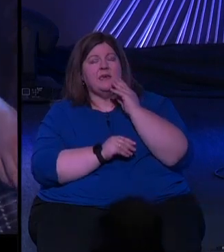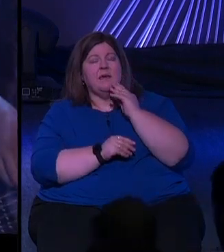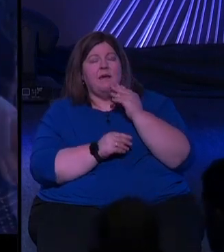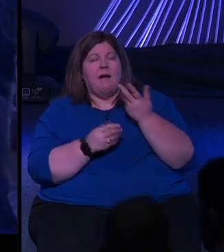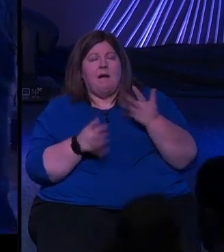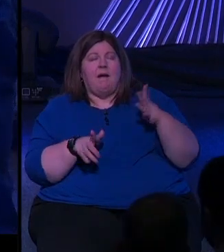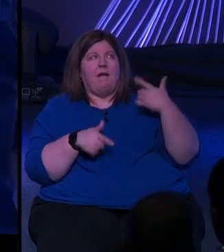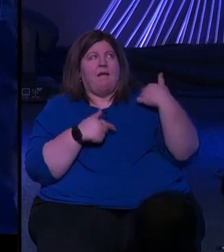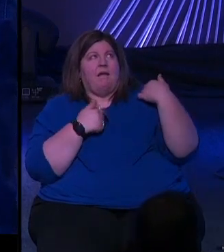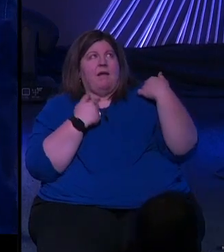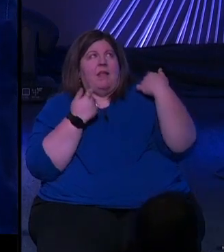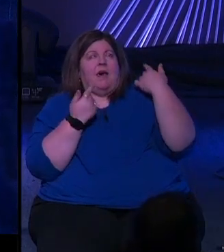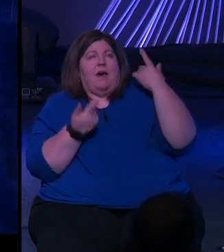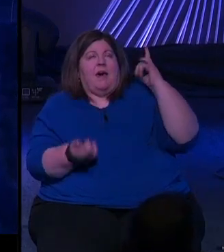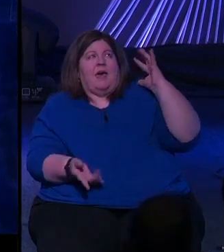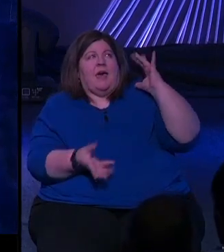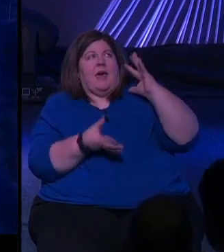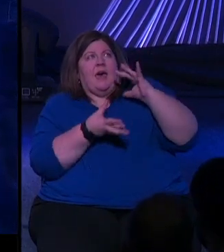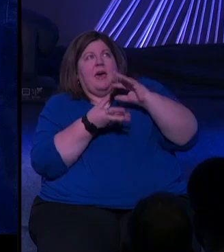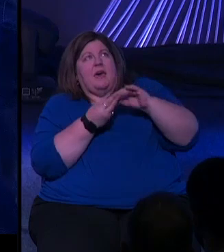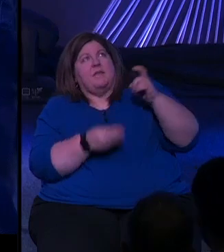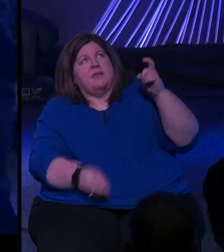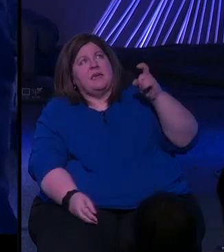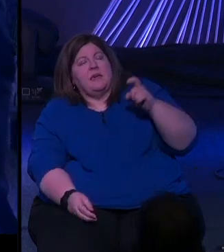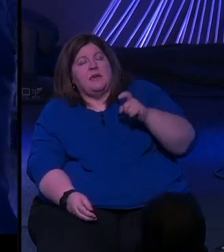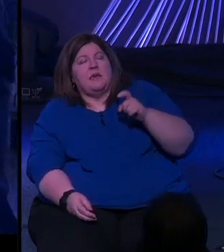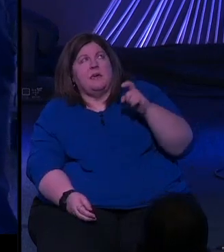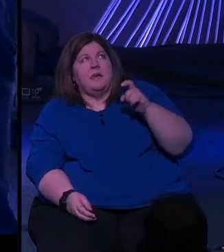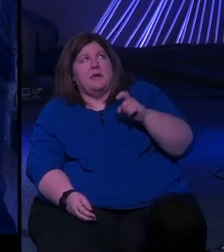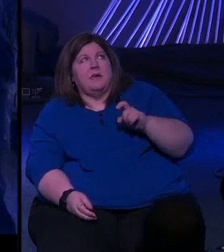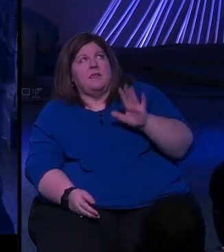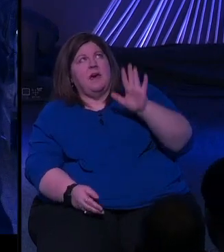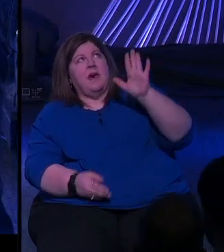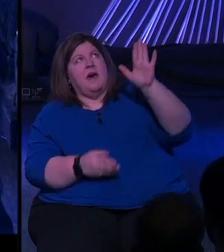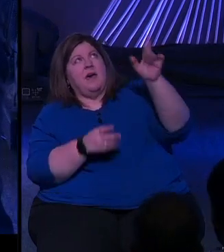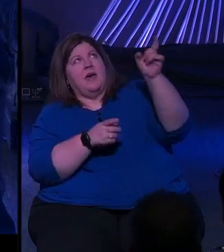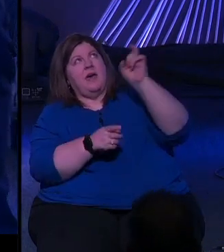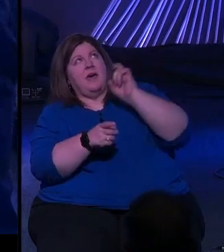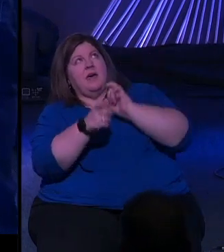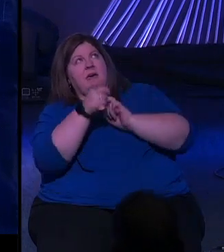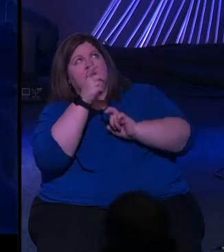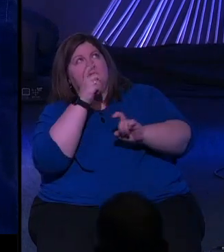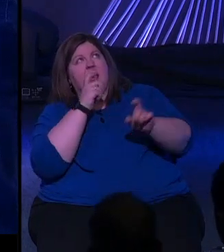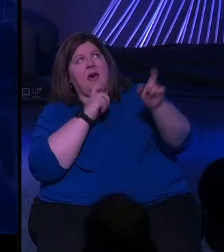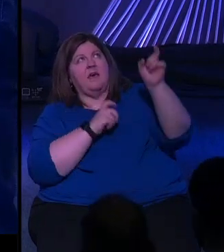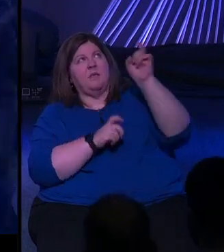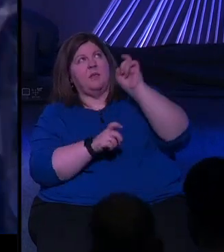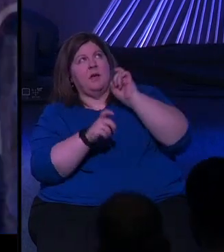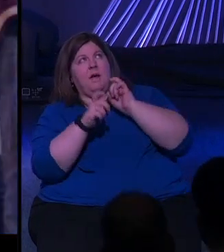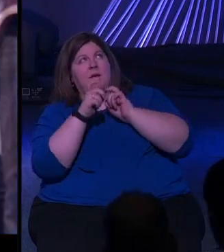see. All I have needed, thy hand